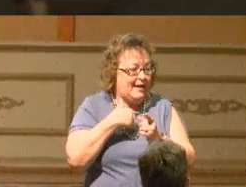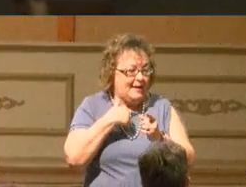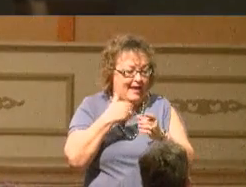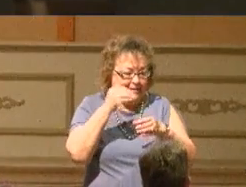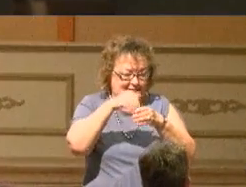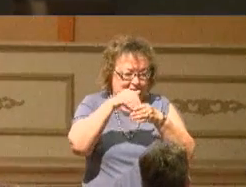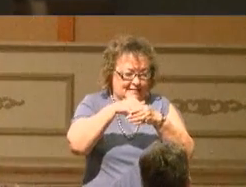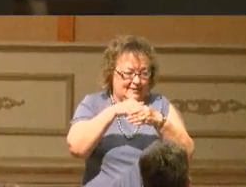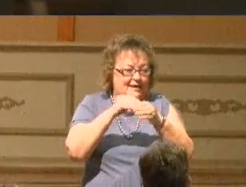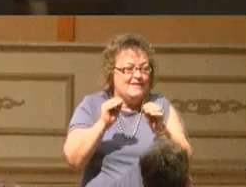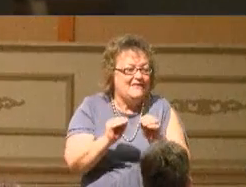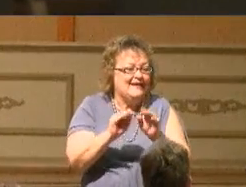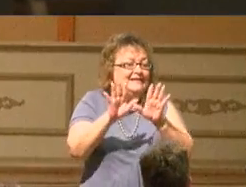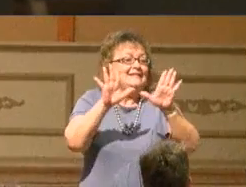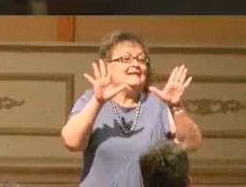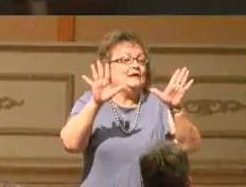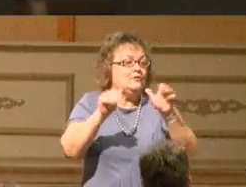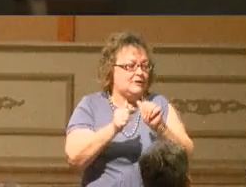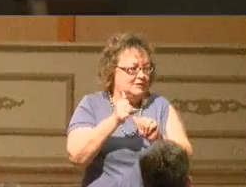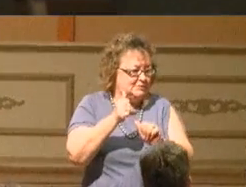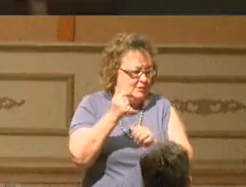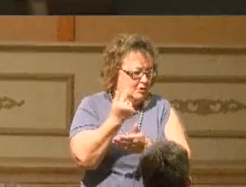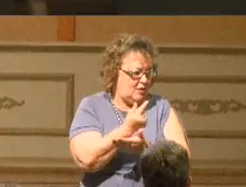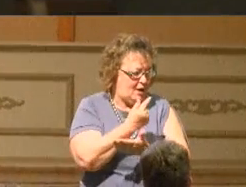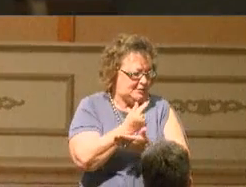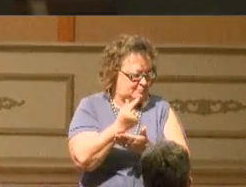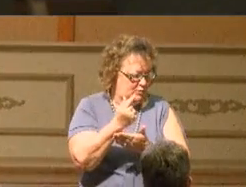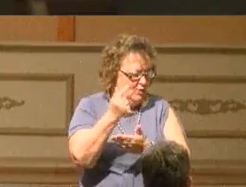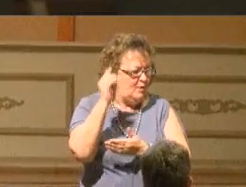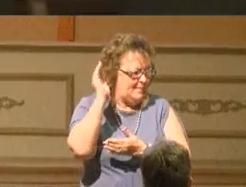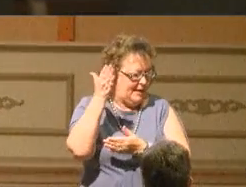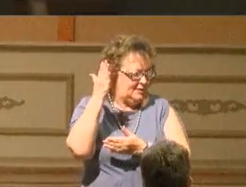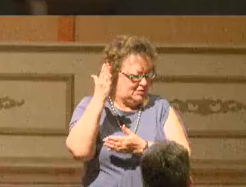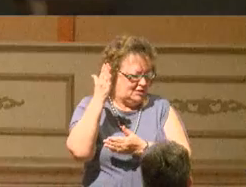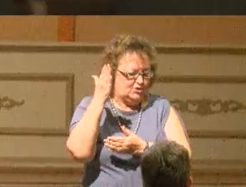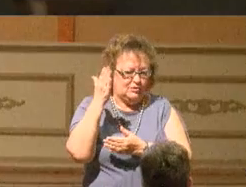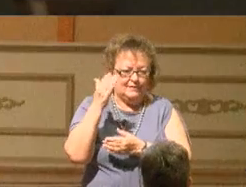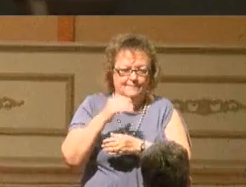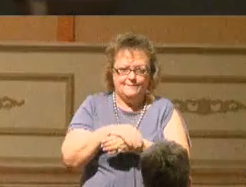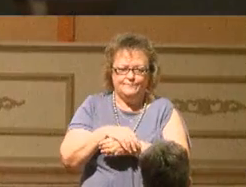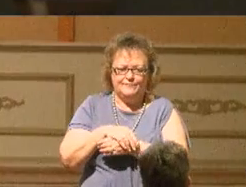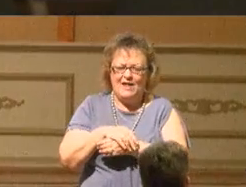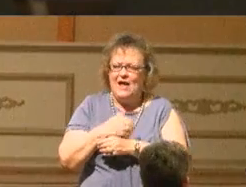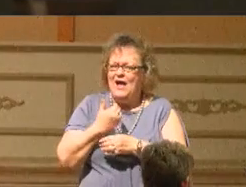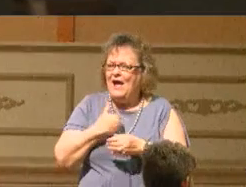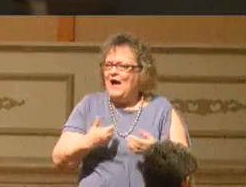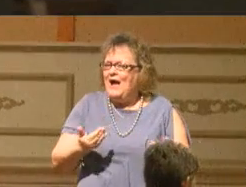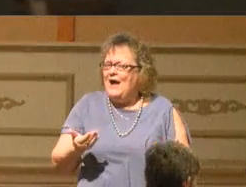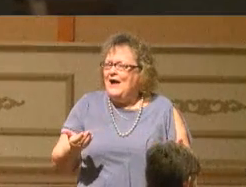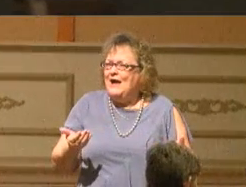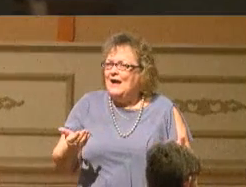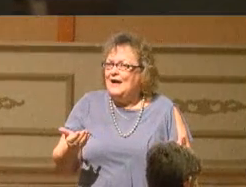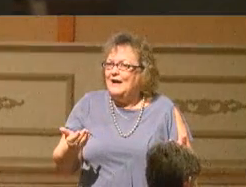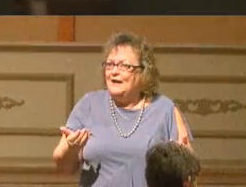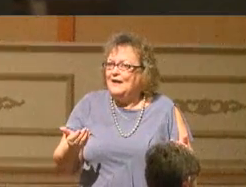clearest gospel message. And that's what we're going to look at here this morning. But I don't want to,